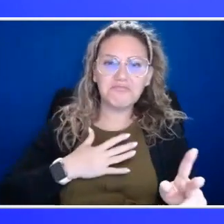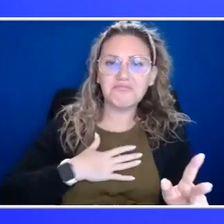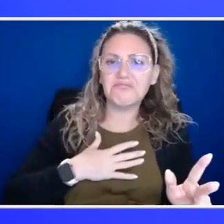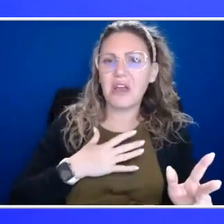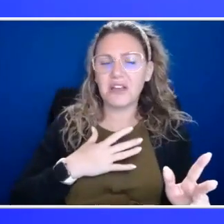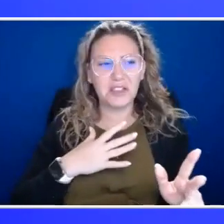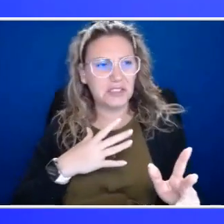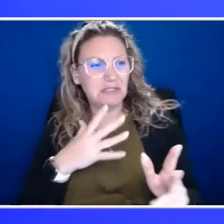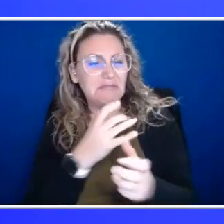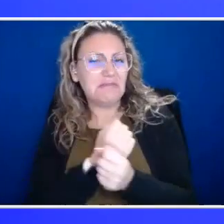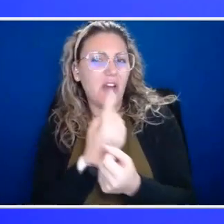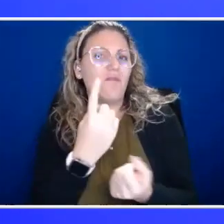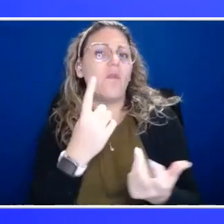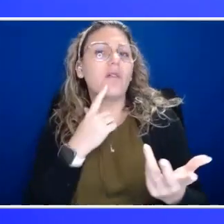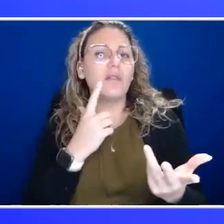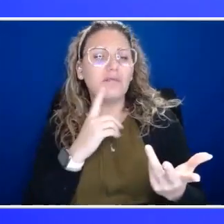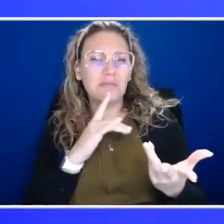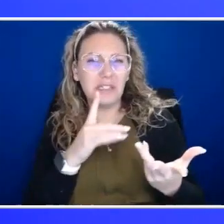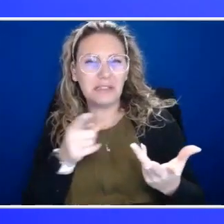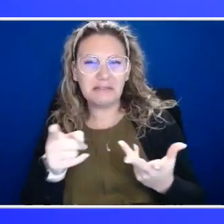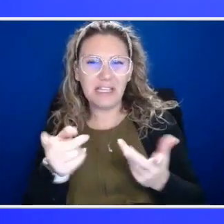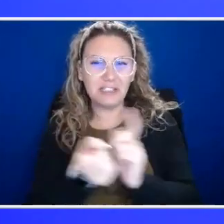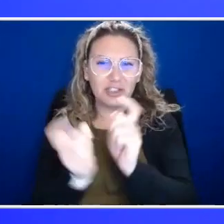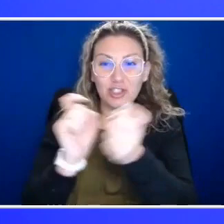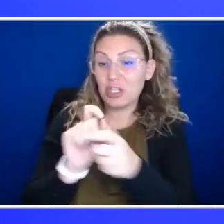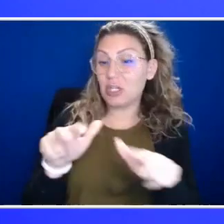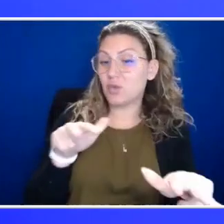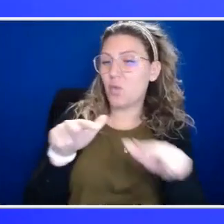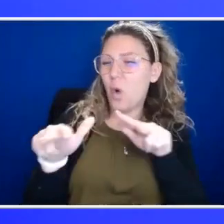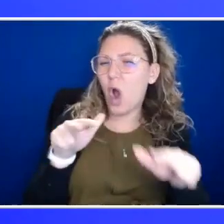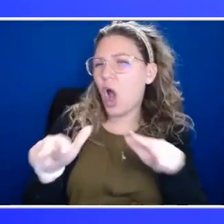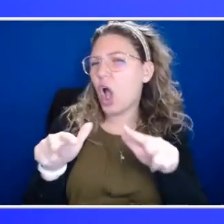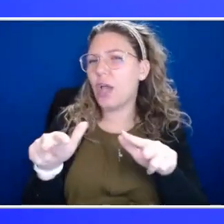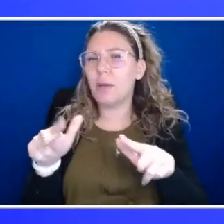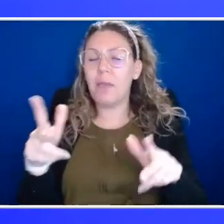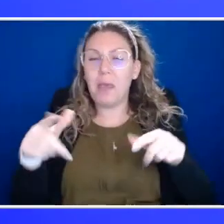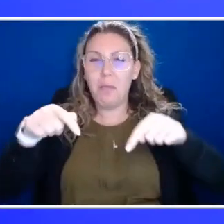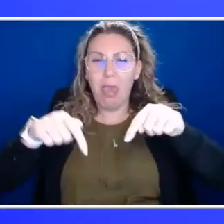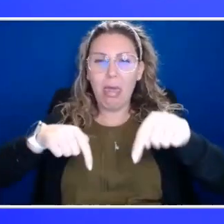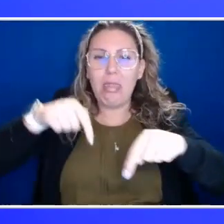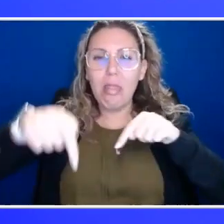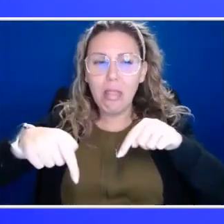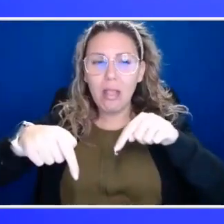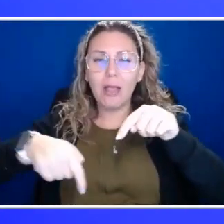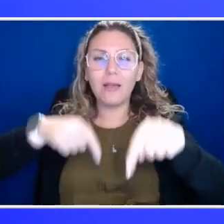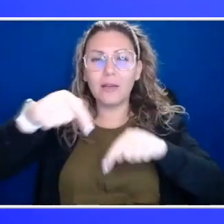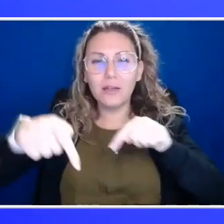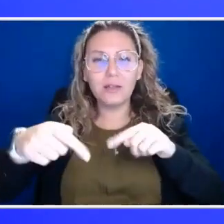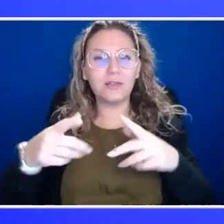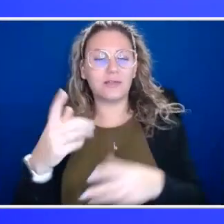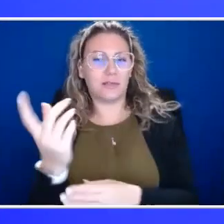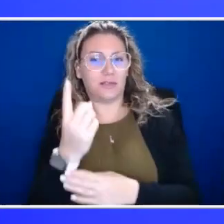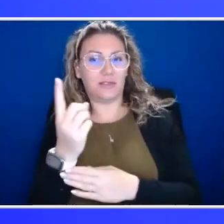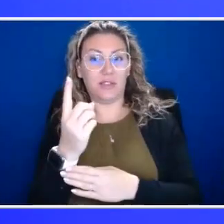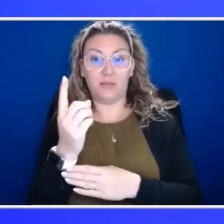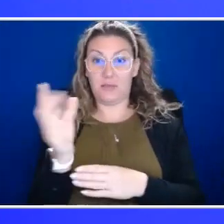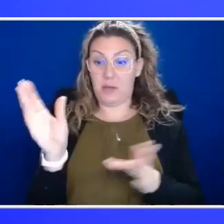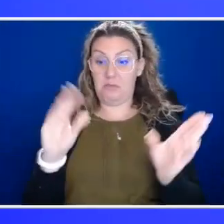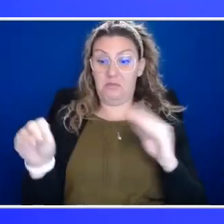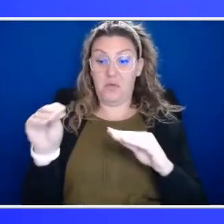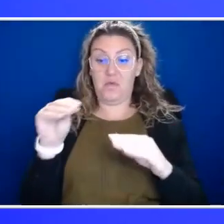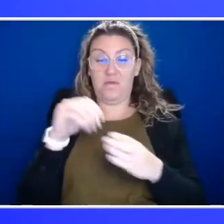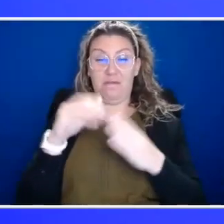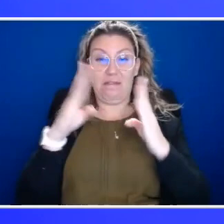walking changing? Do they look like suddenly they're limping a little bit? Is something sort of moved around the house and you don't know why?